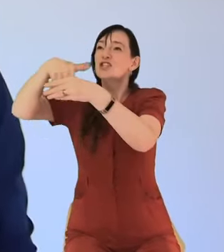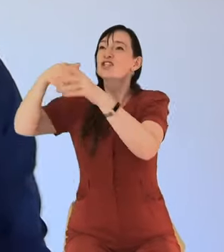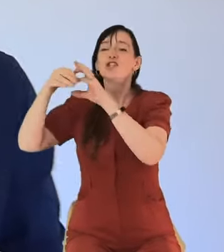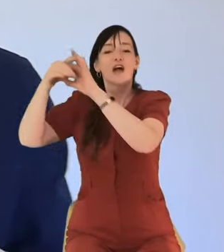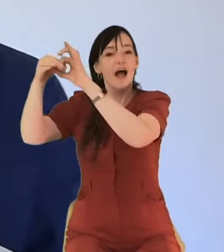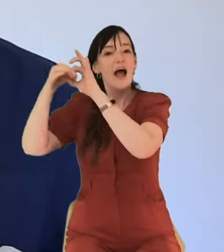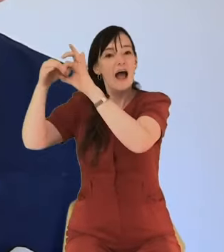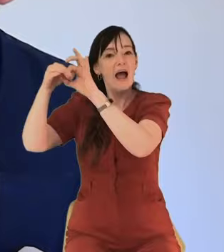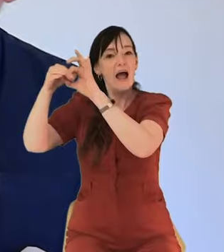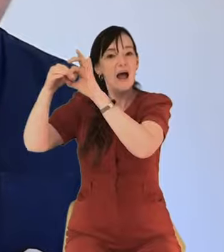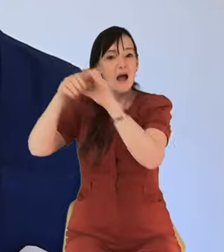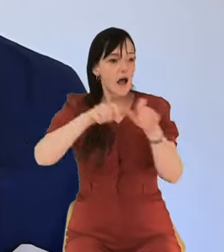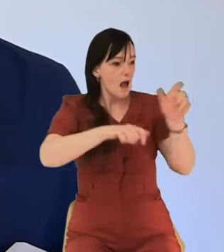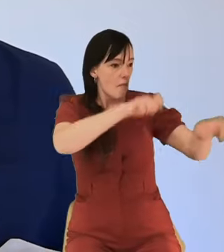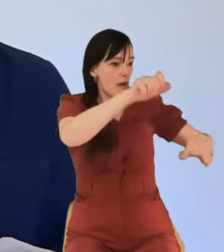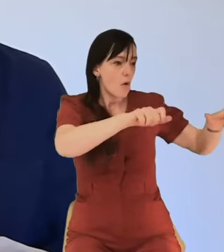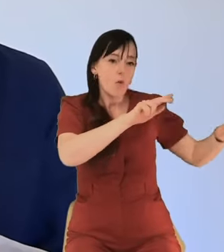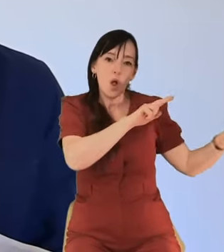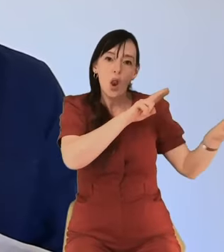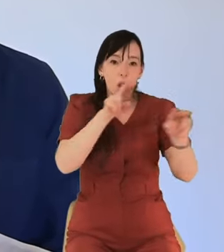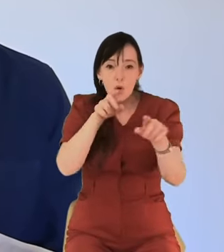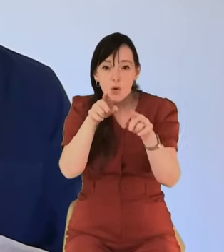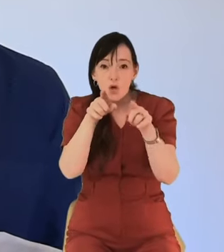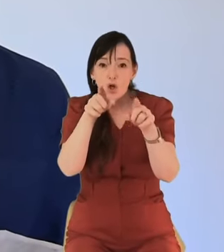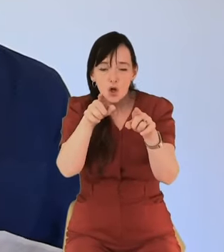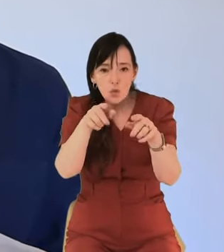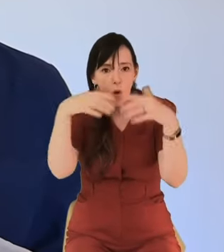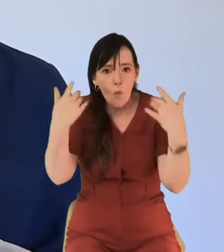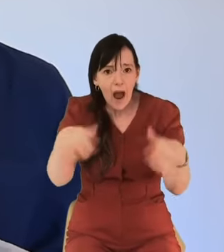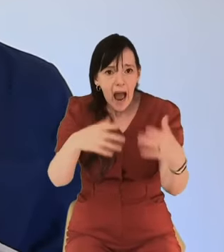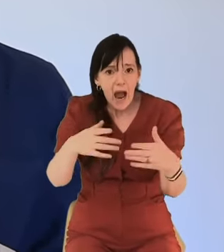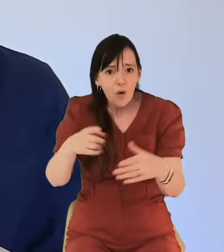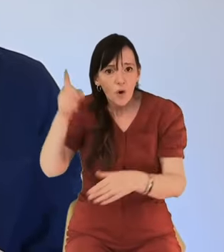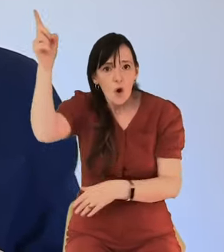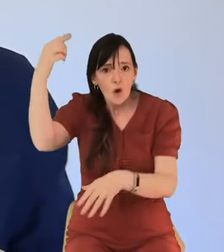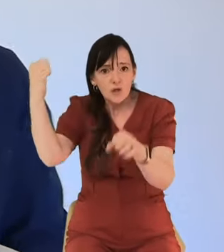look at you and marvel at what he has done.